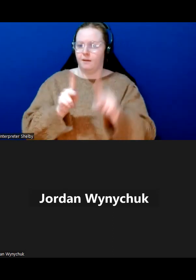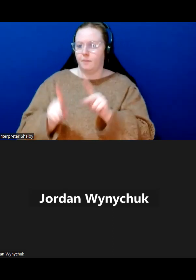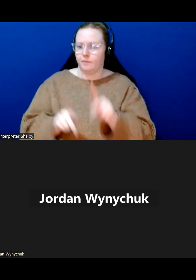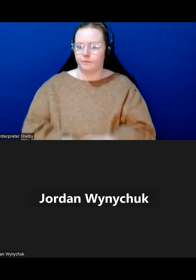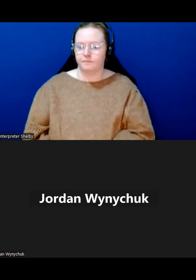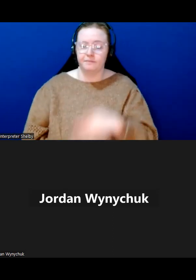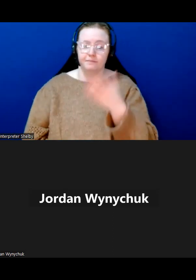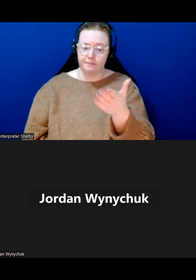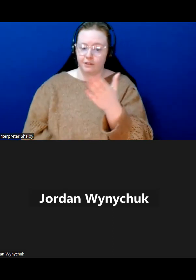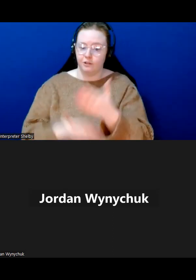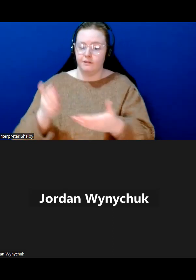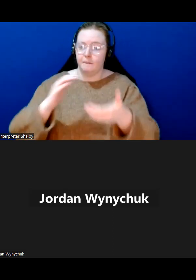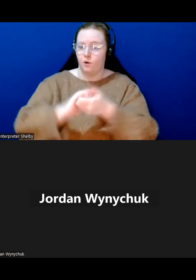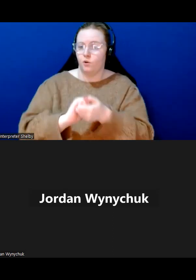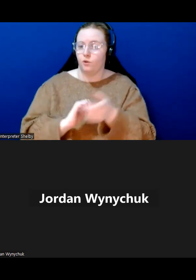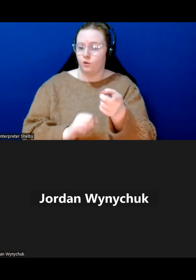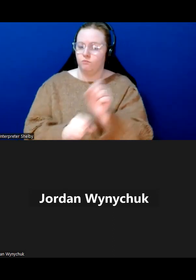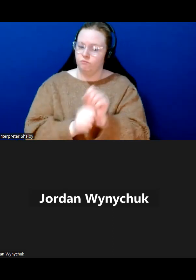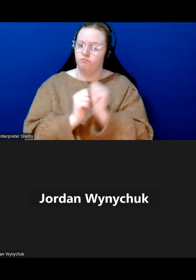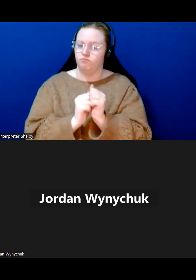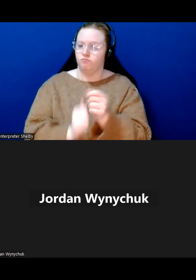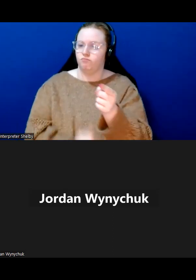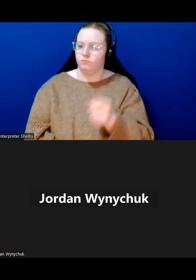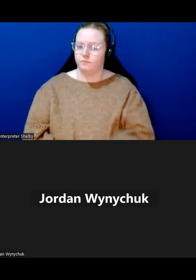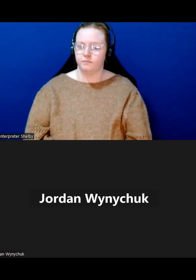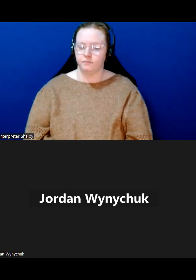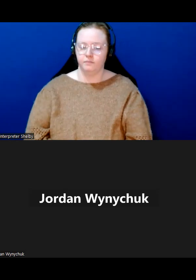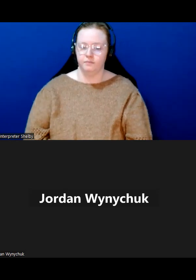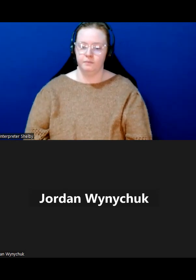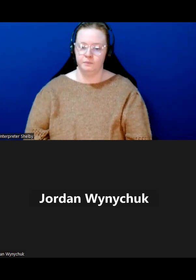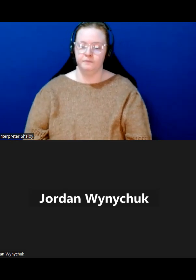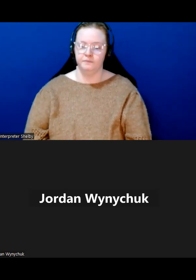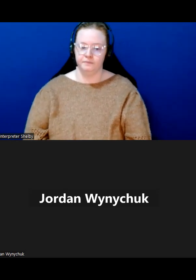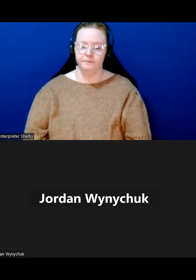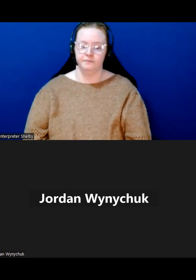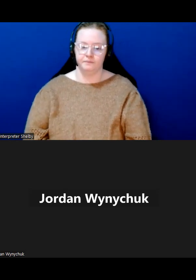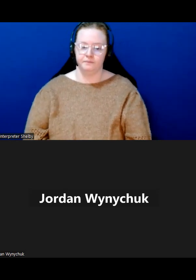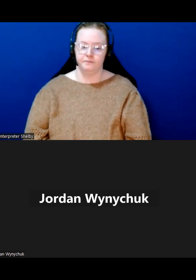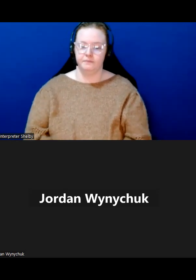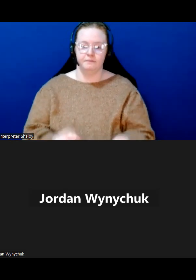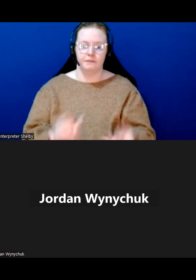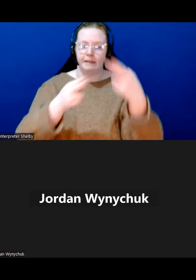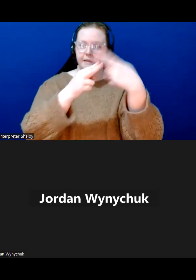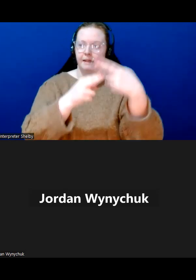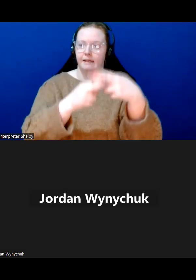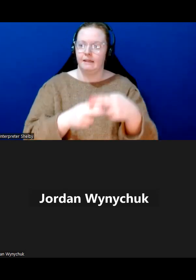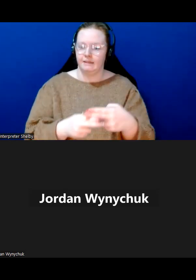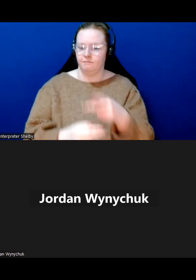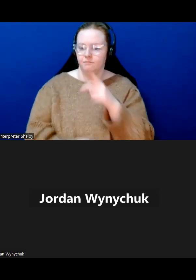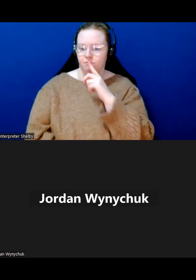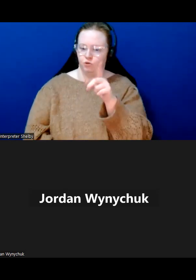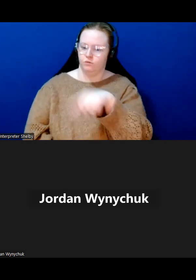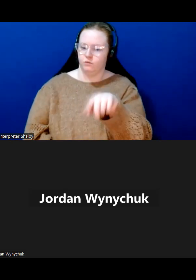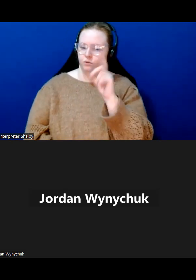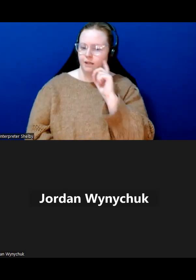These are some of our partners that we've worked with over the past, a lot of names there that I'm sure many of you have